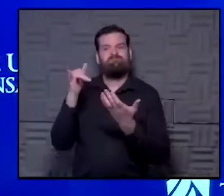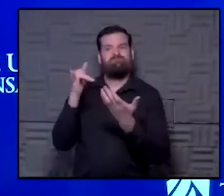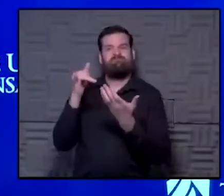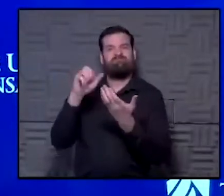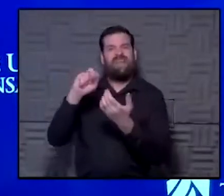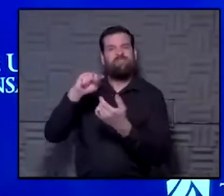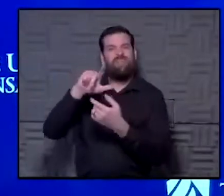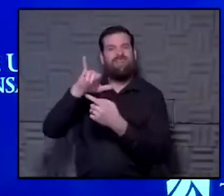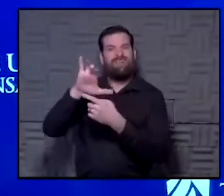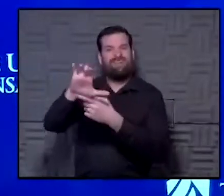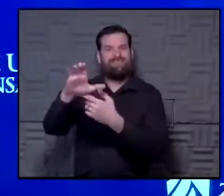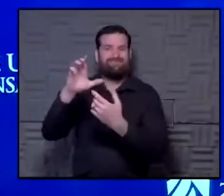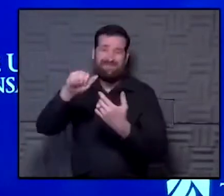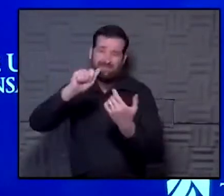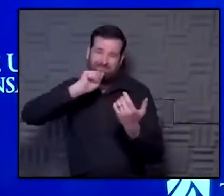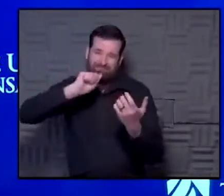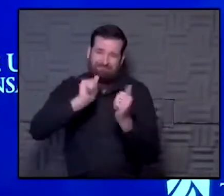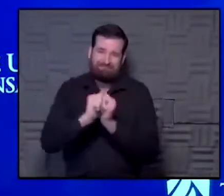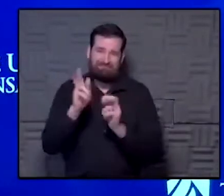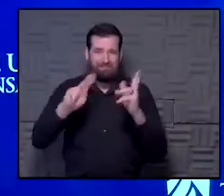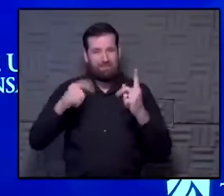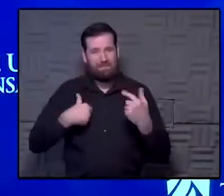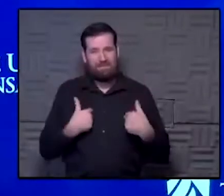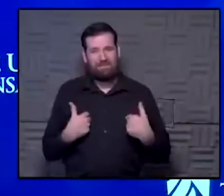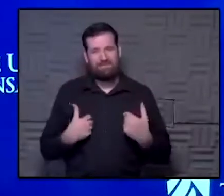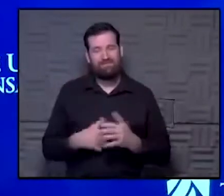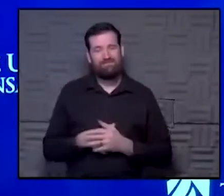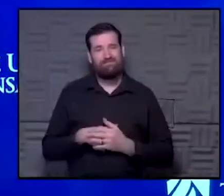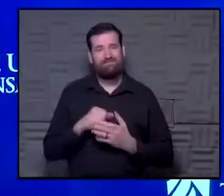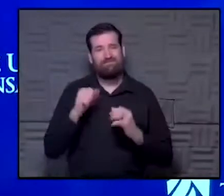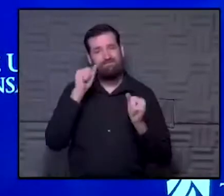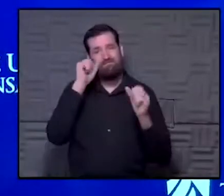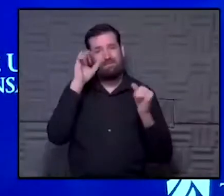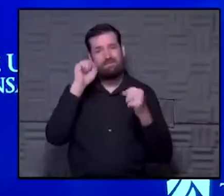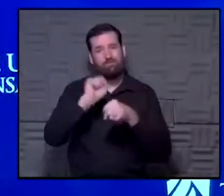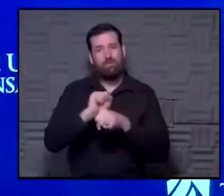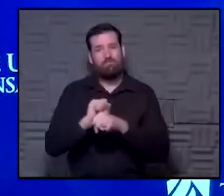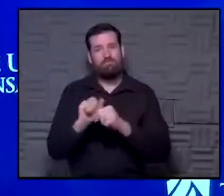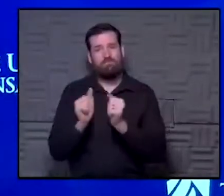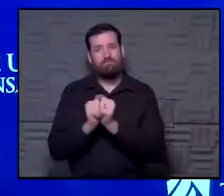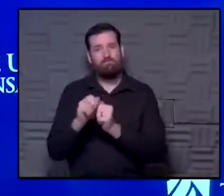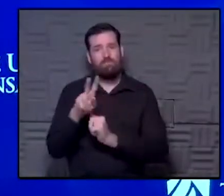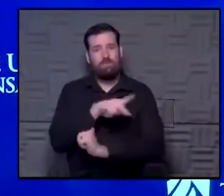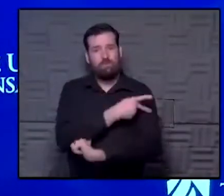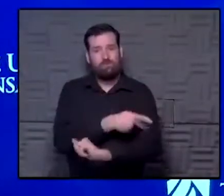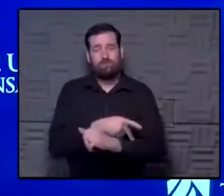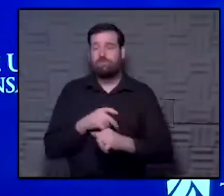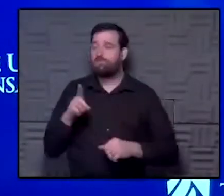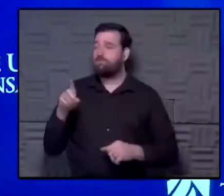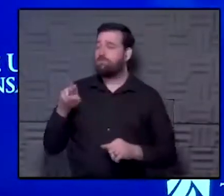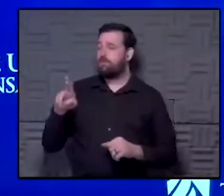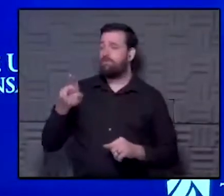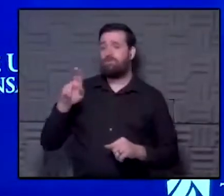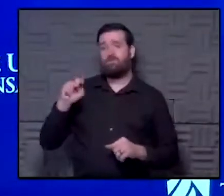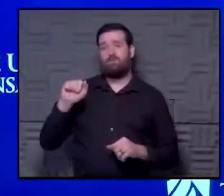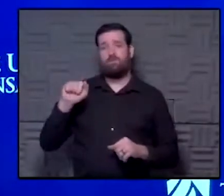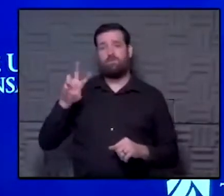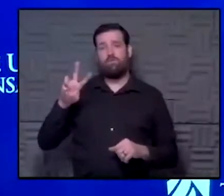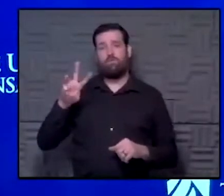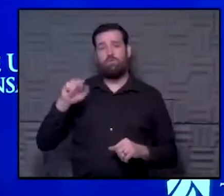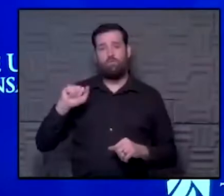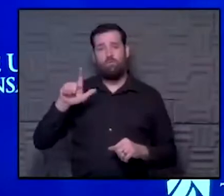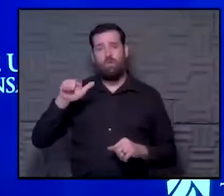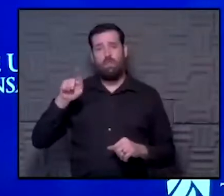people like me and do an amazing job with patients. Dr. Nawalanic, other